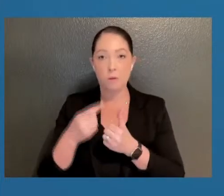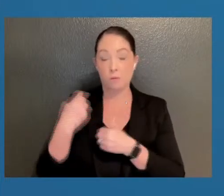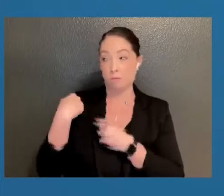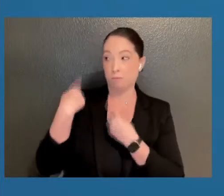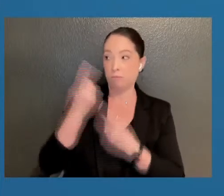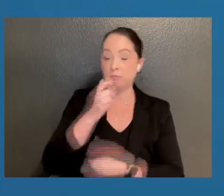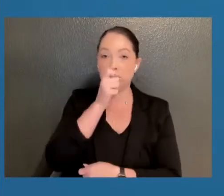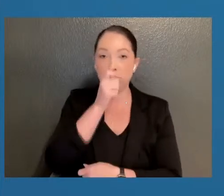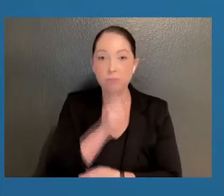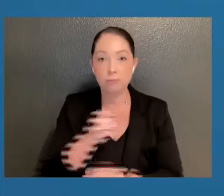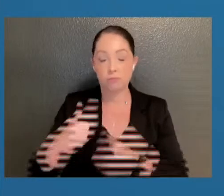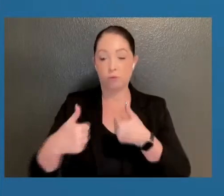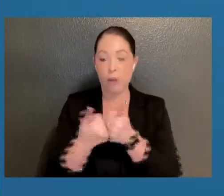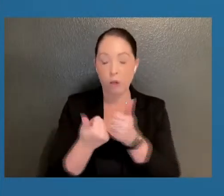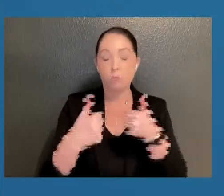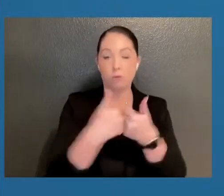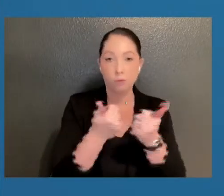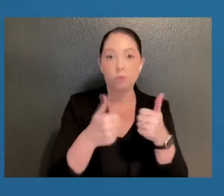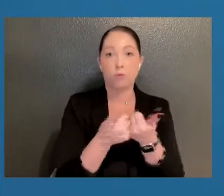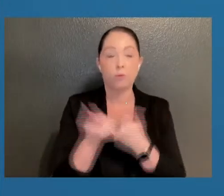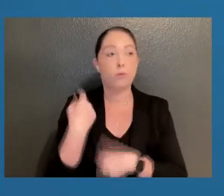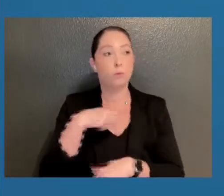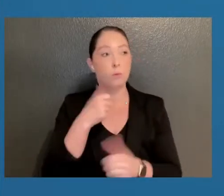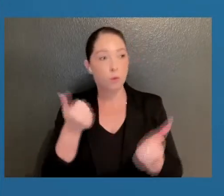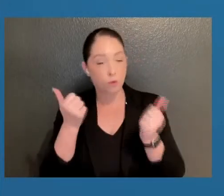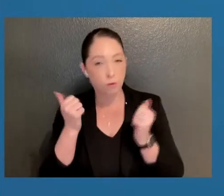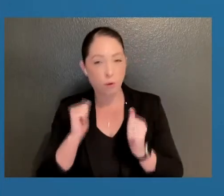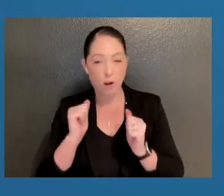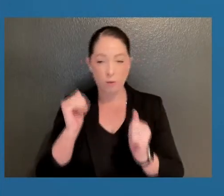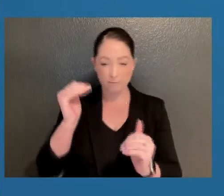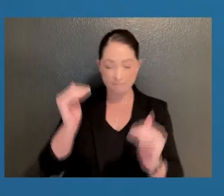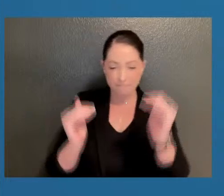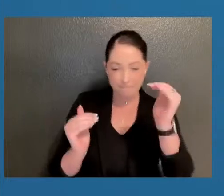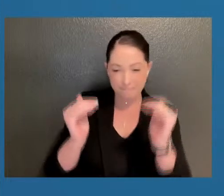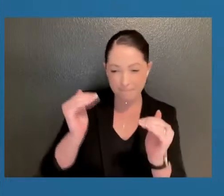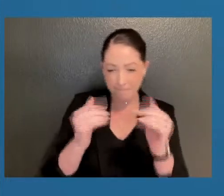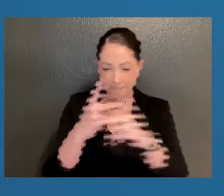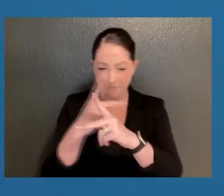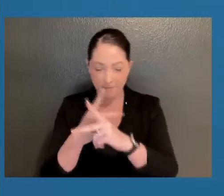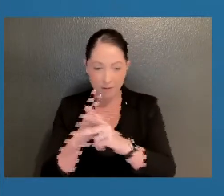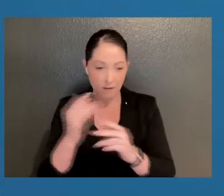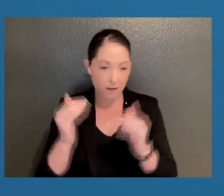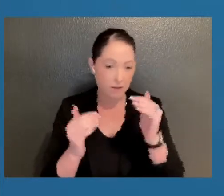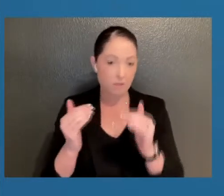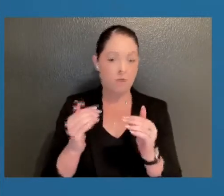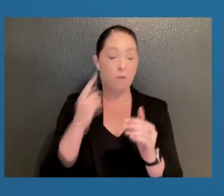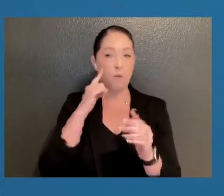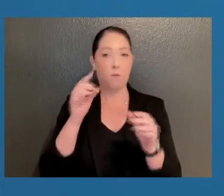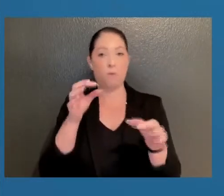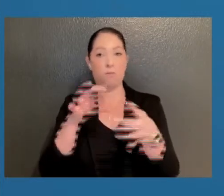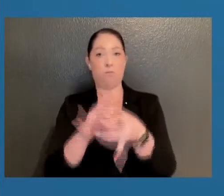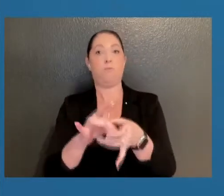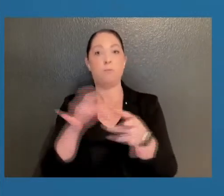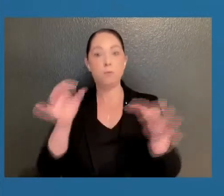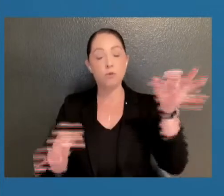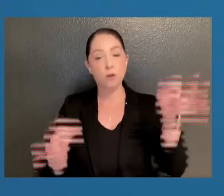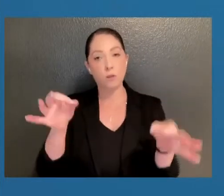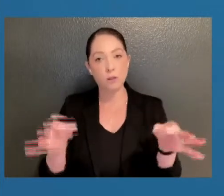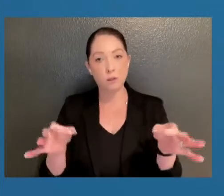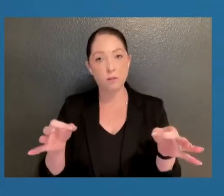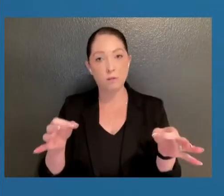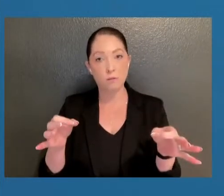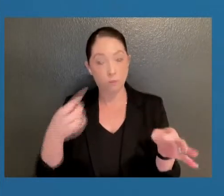And we're always trying to find the right balance in the performance of justice, because that is what we're all expected to